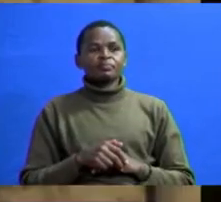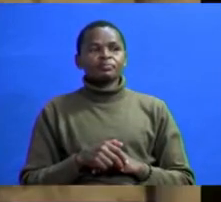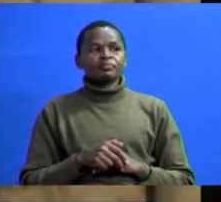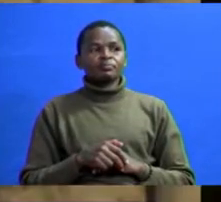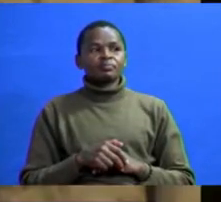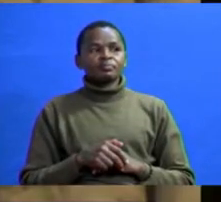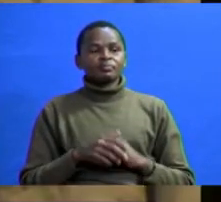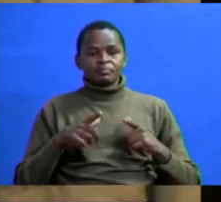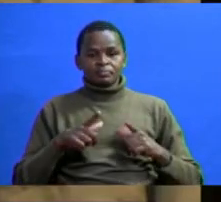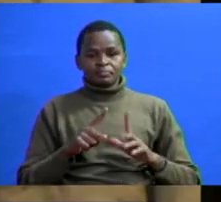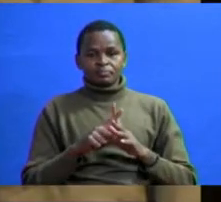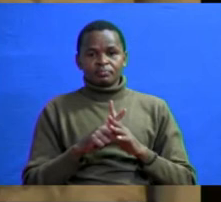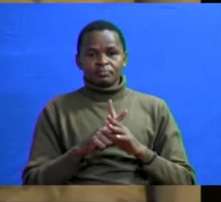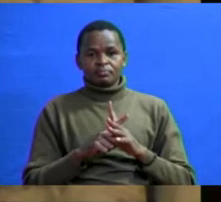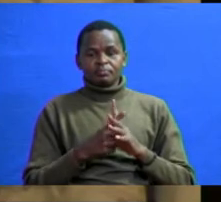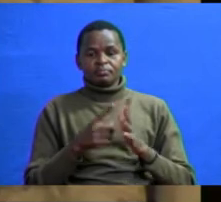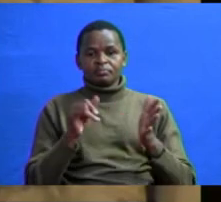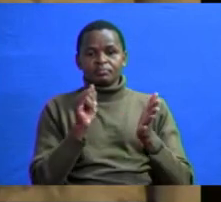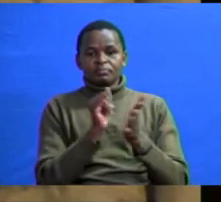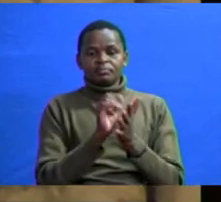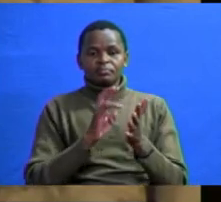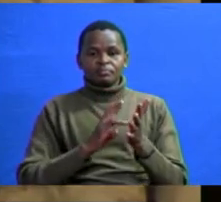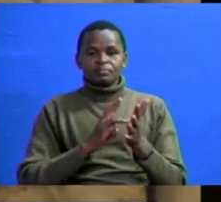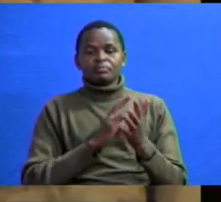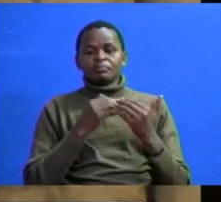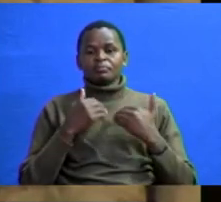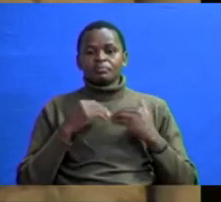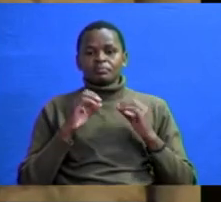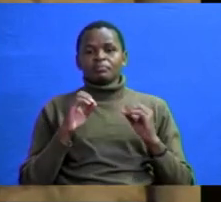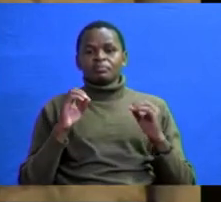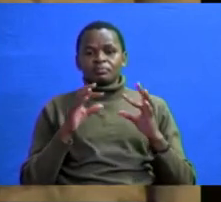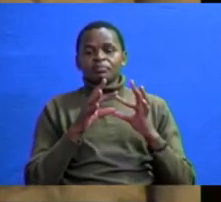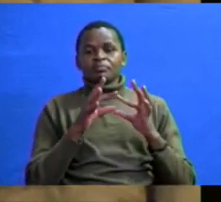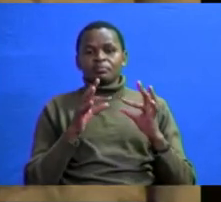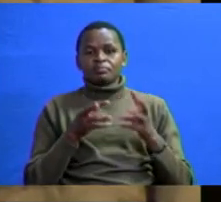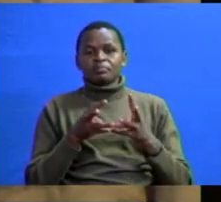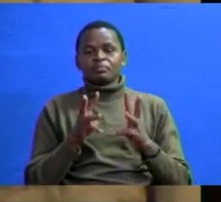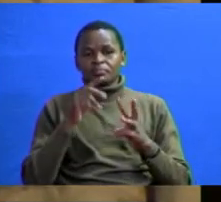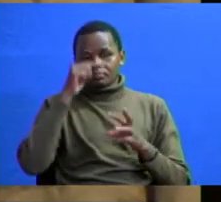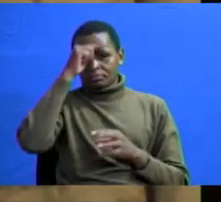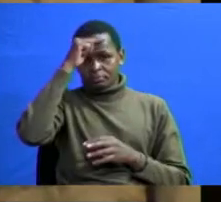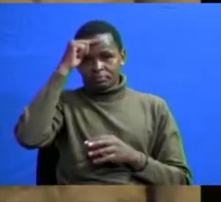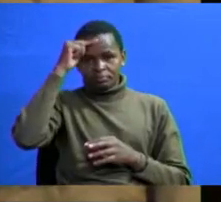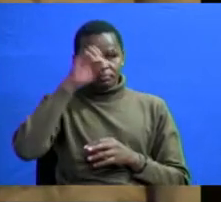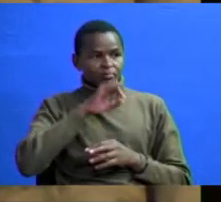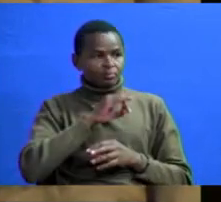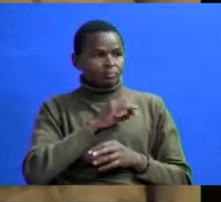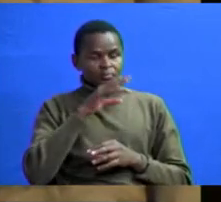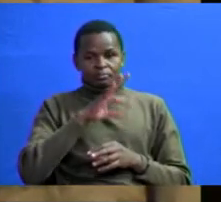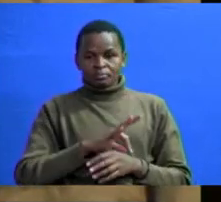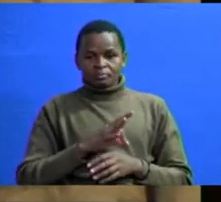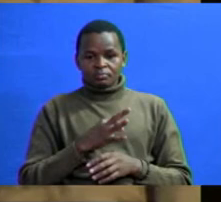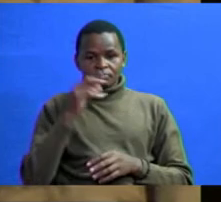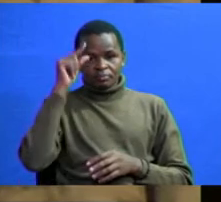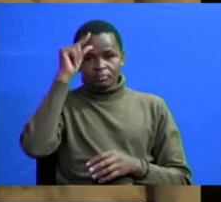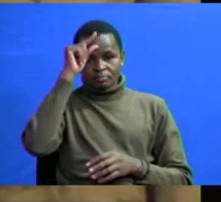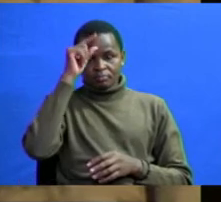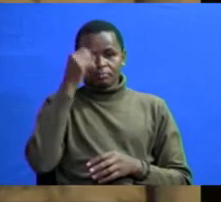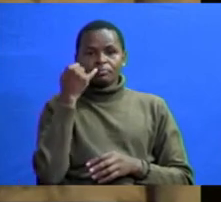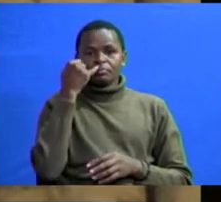Oh, let me begin by saying that we don't have a long, long way to go, because I feel that the government